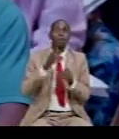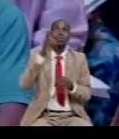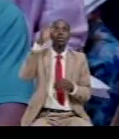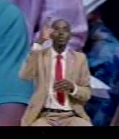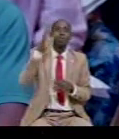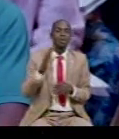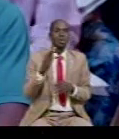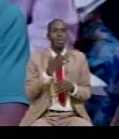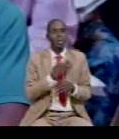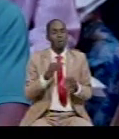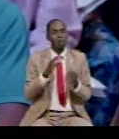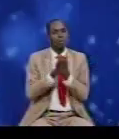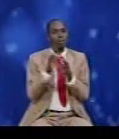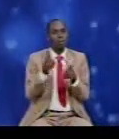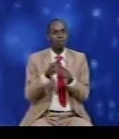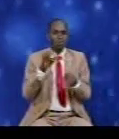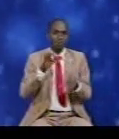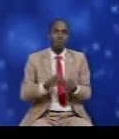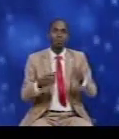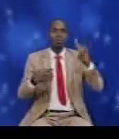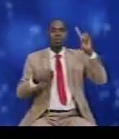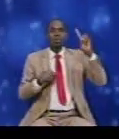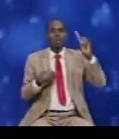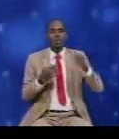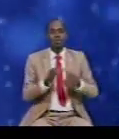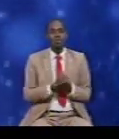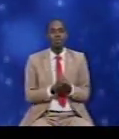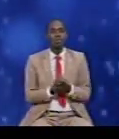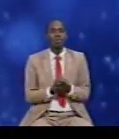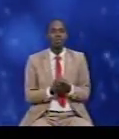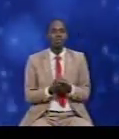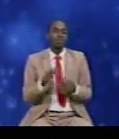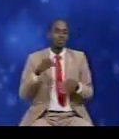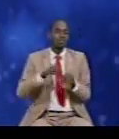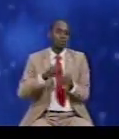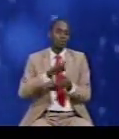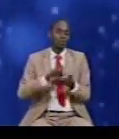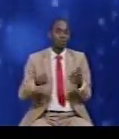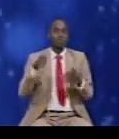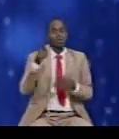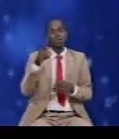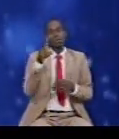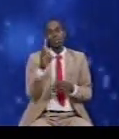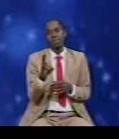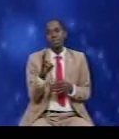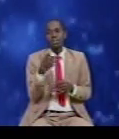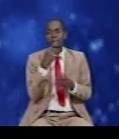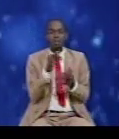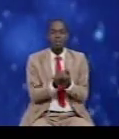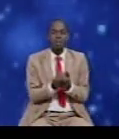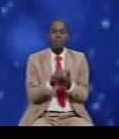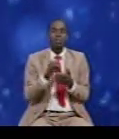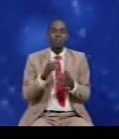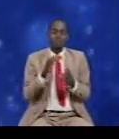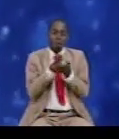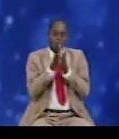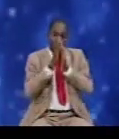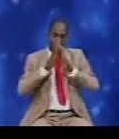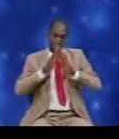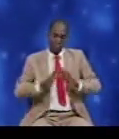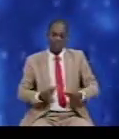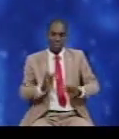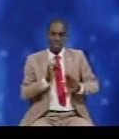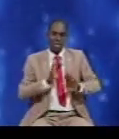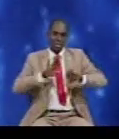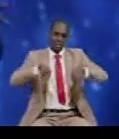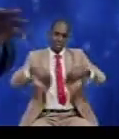also in me. Look at verse 27 there. In verse 27, it says, peace I leave with